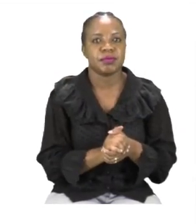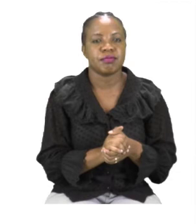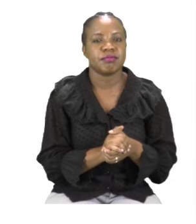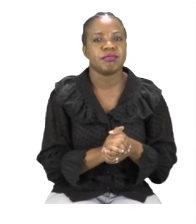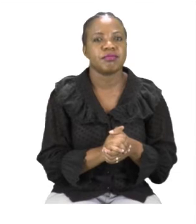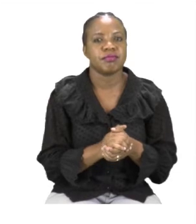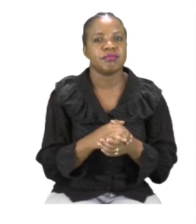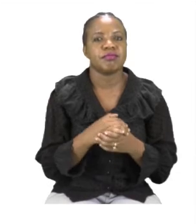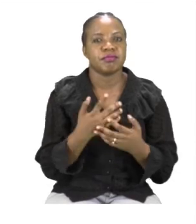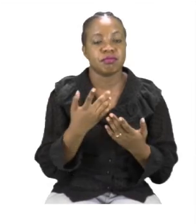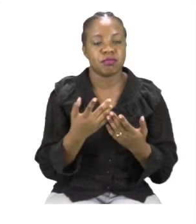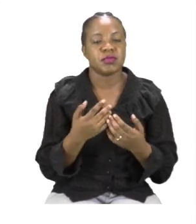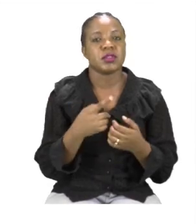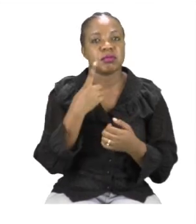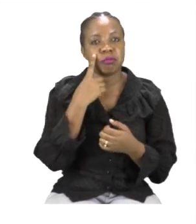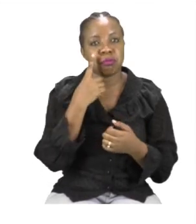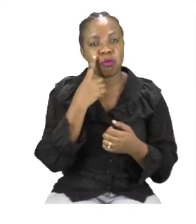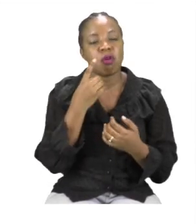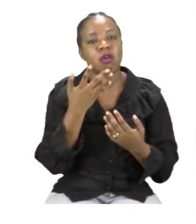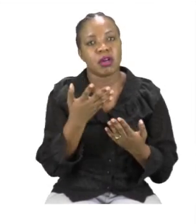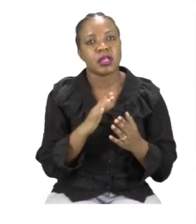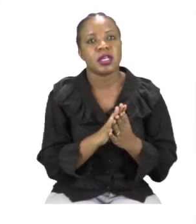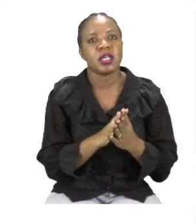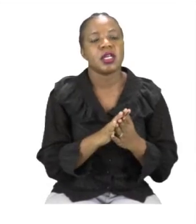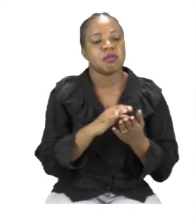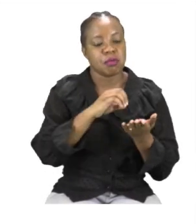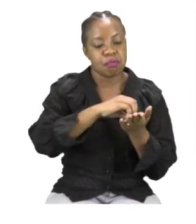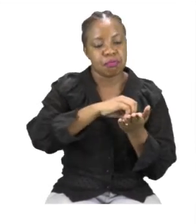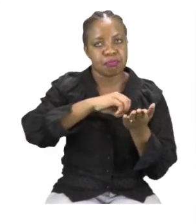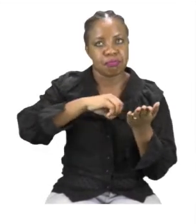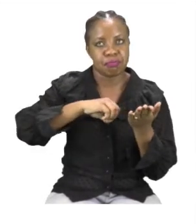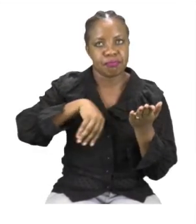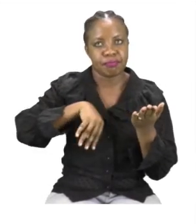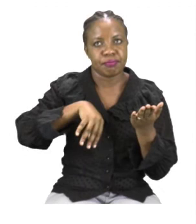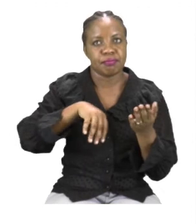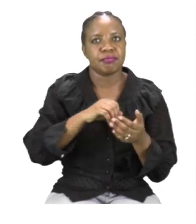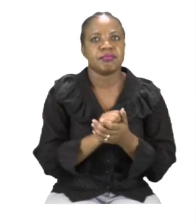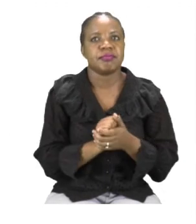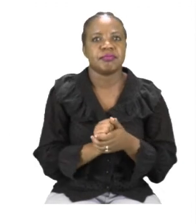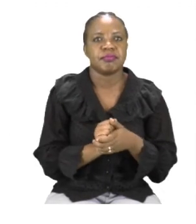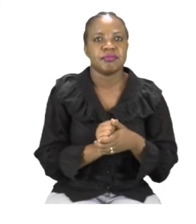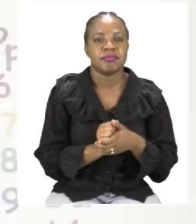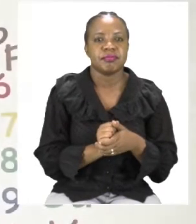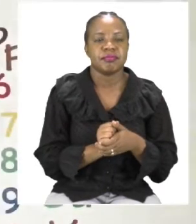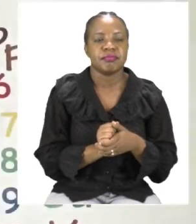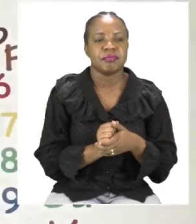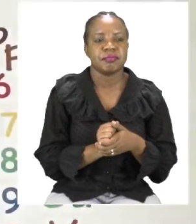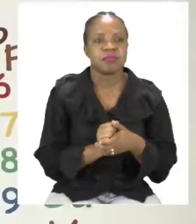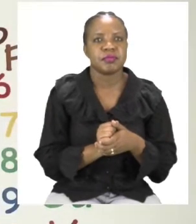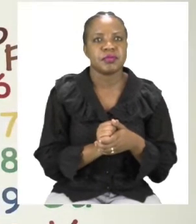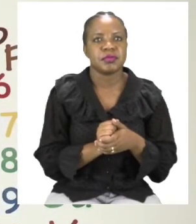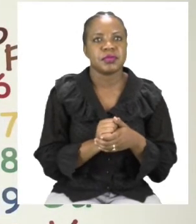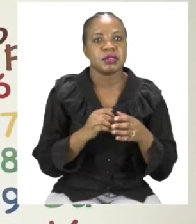need to subtract. So we will take our big number here. In this case, our big number here